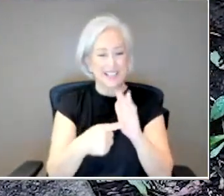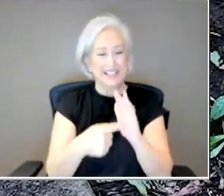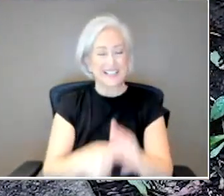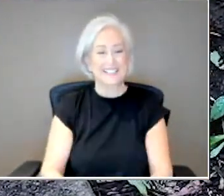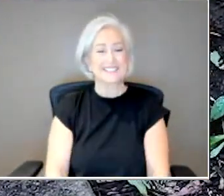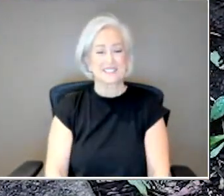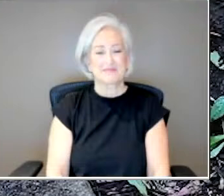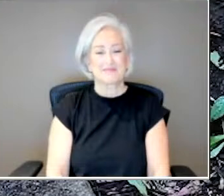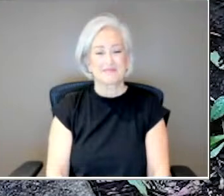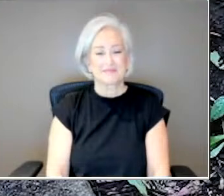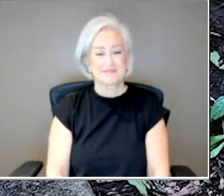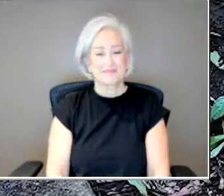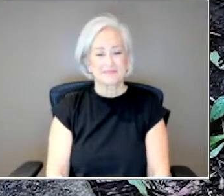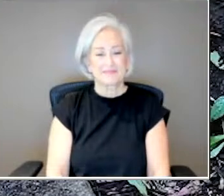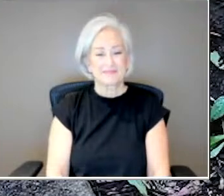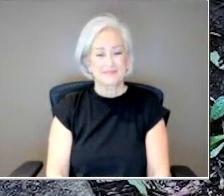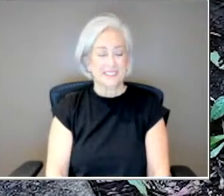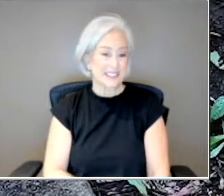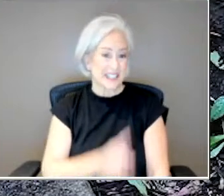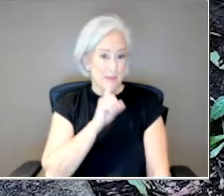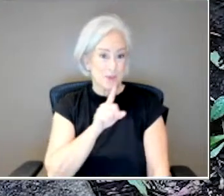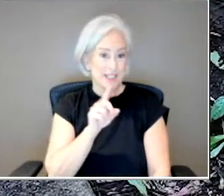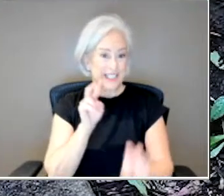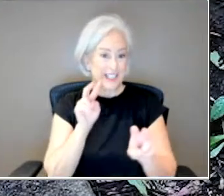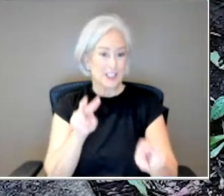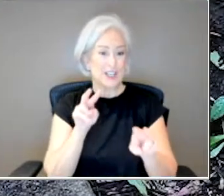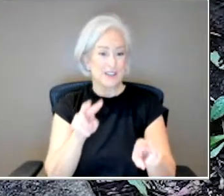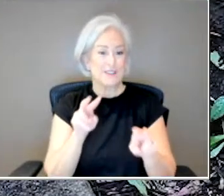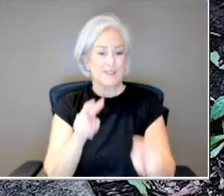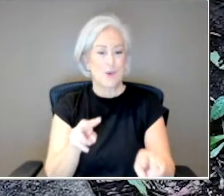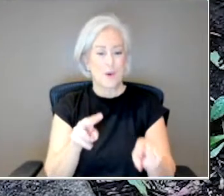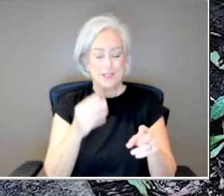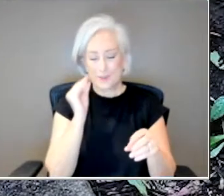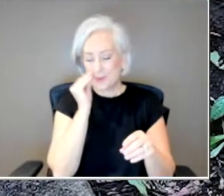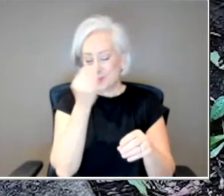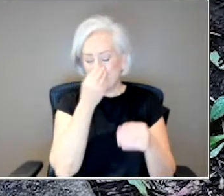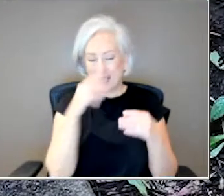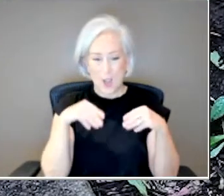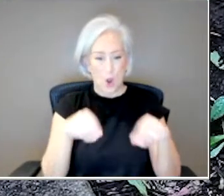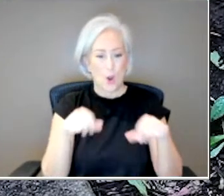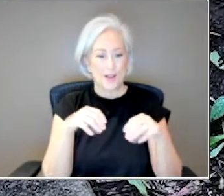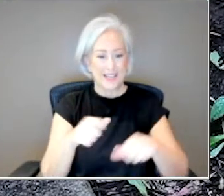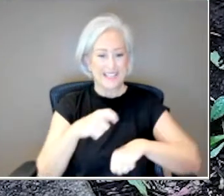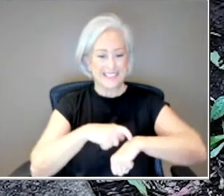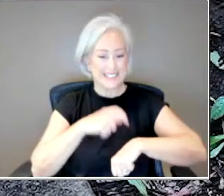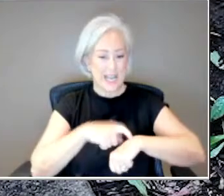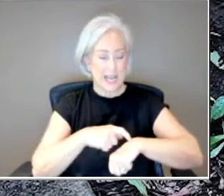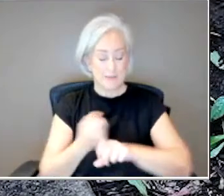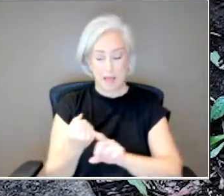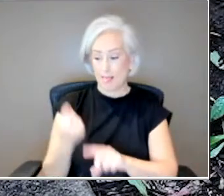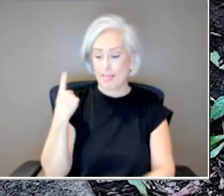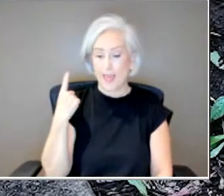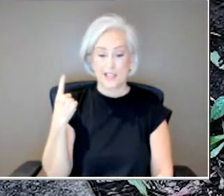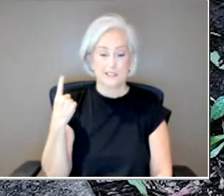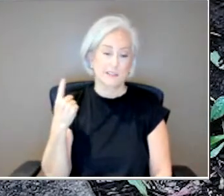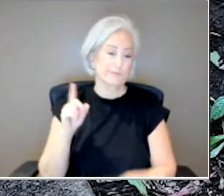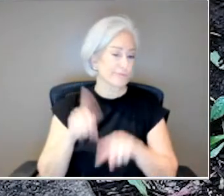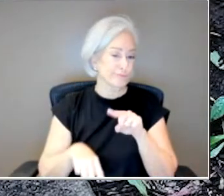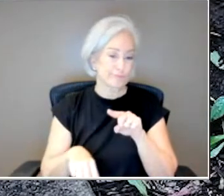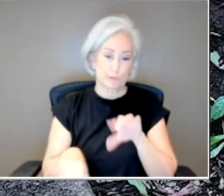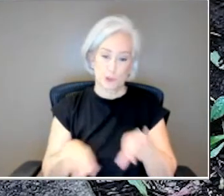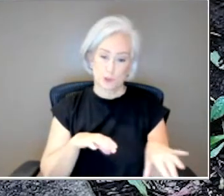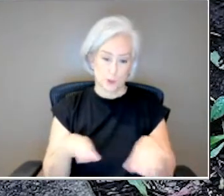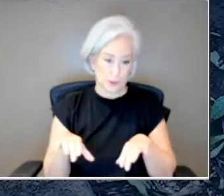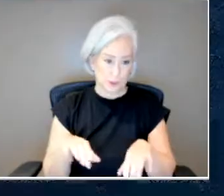And so, yeah, I'm really looking forward to gardening season because last year I couldn't do anything.